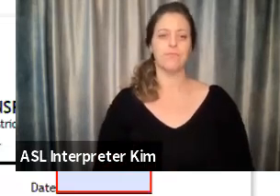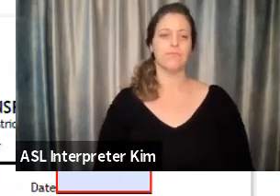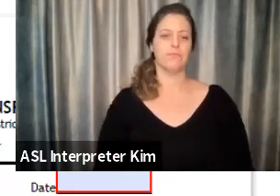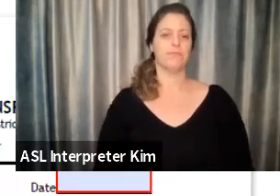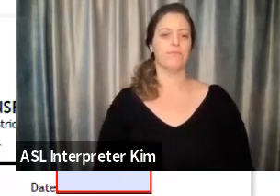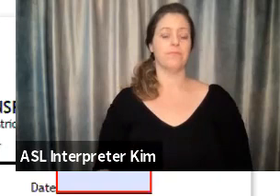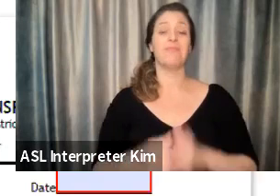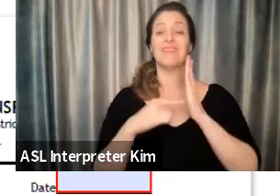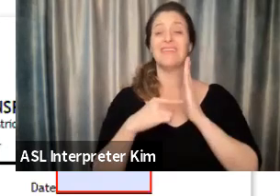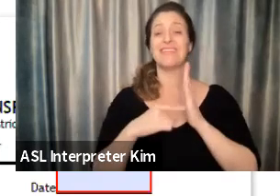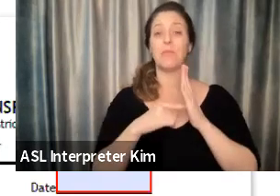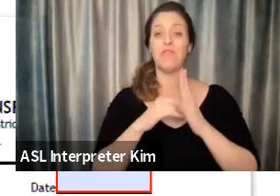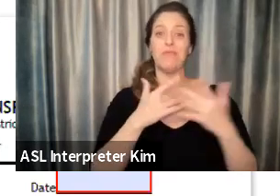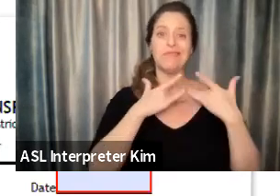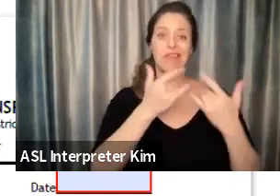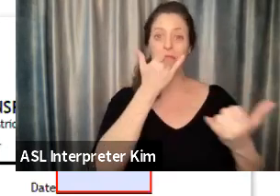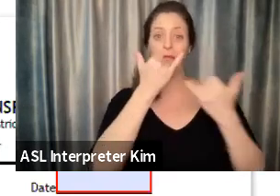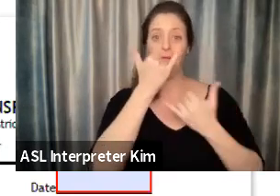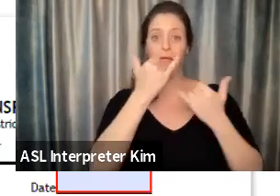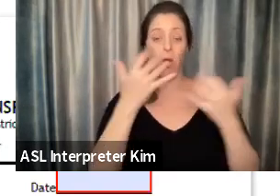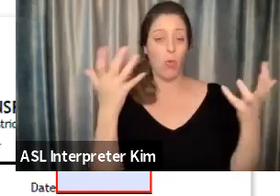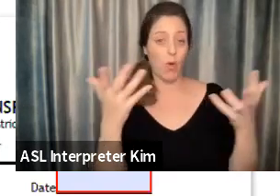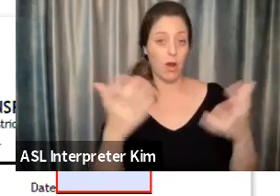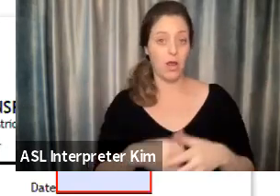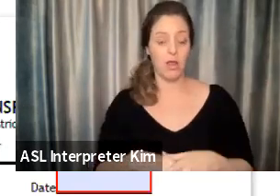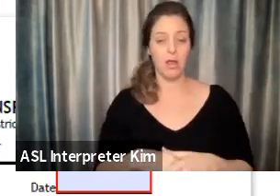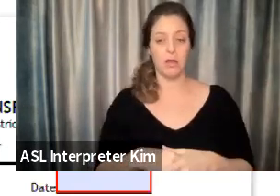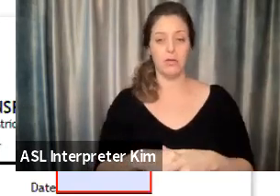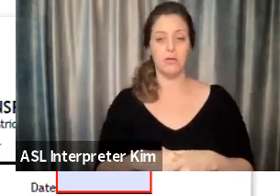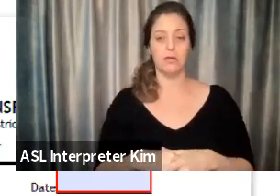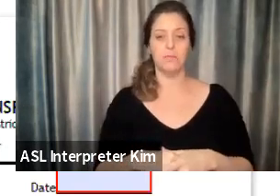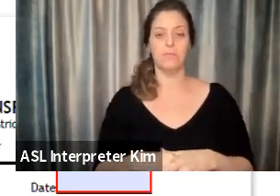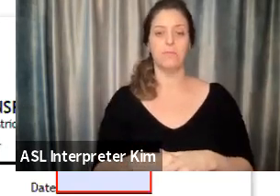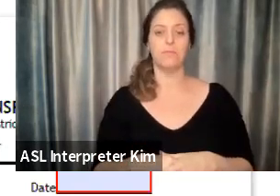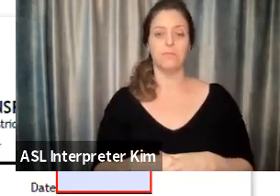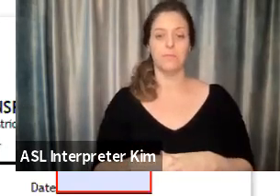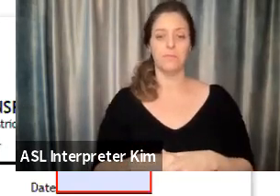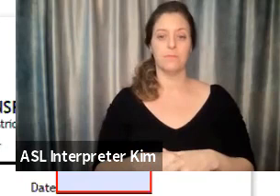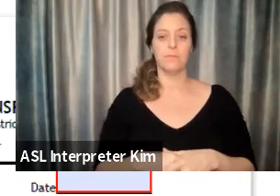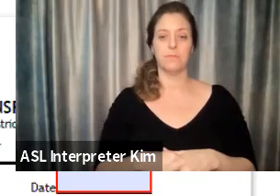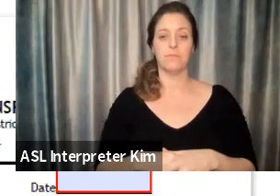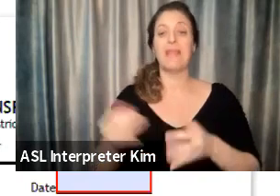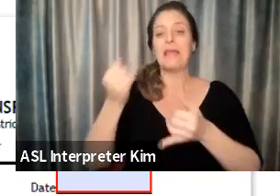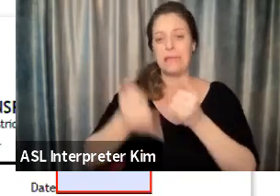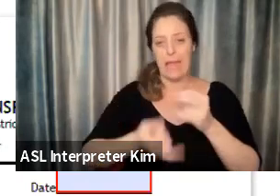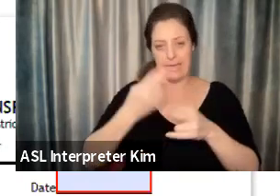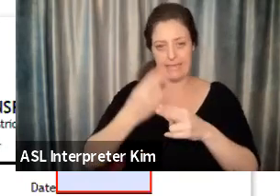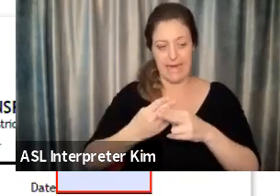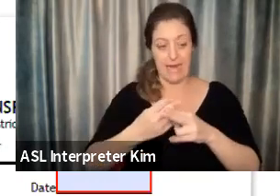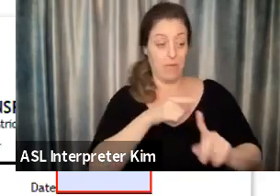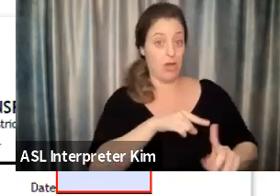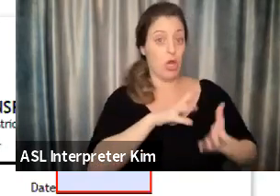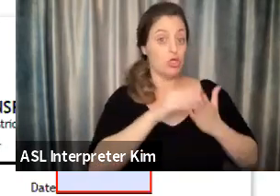most common mistakes that we see in the applications is making sure that This last name, the last name of the student